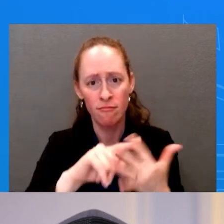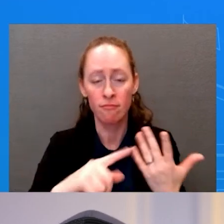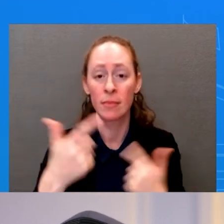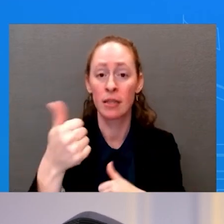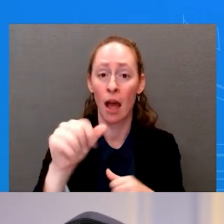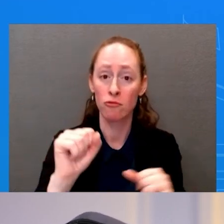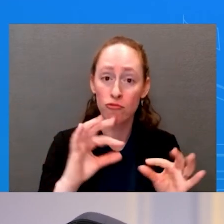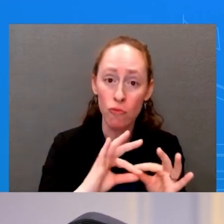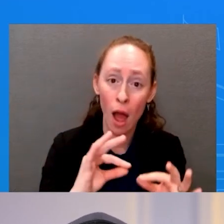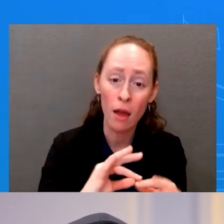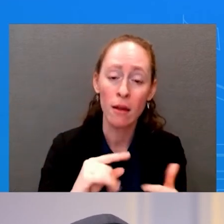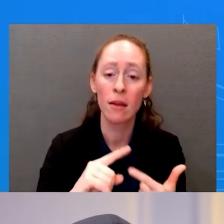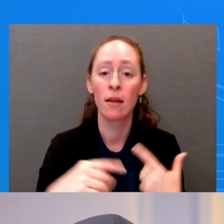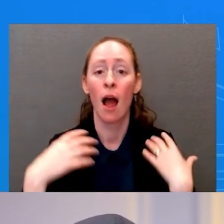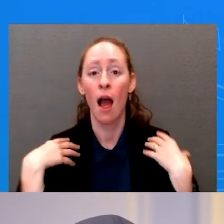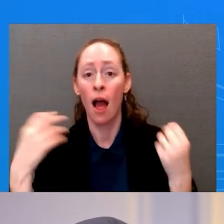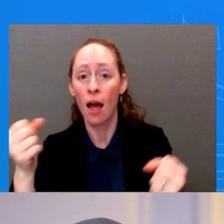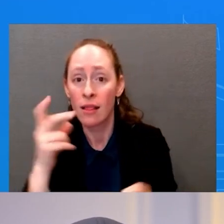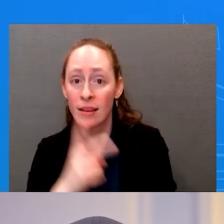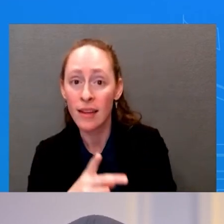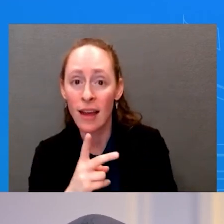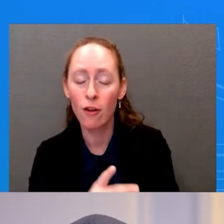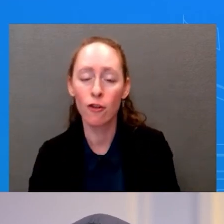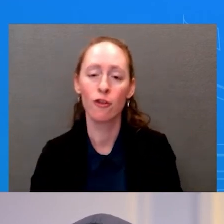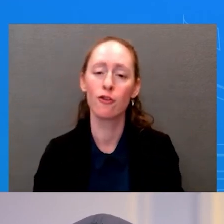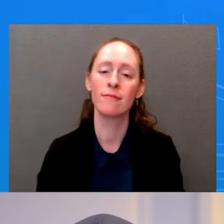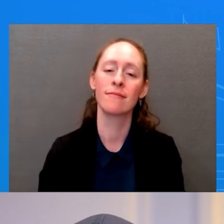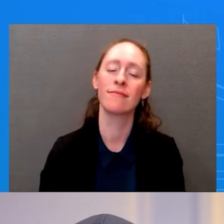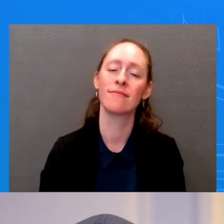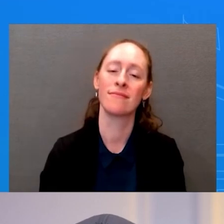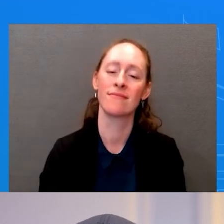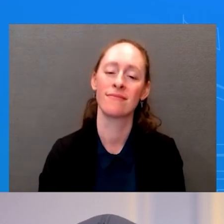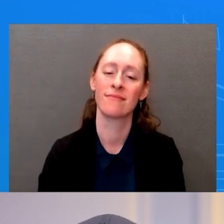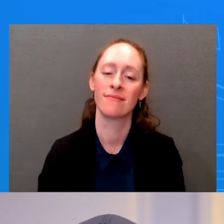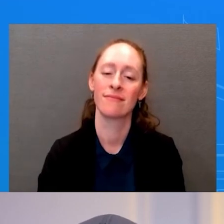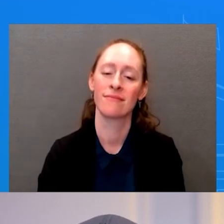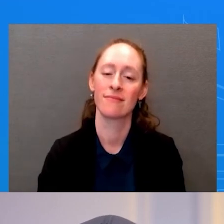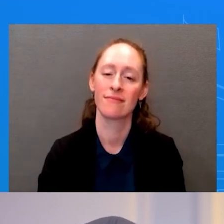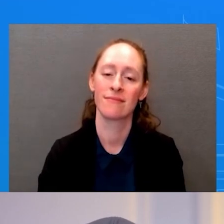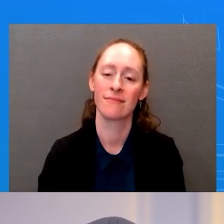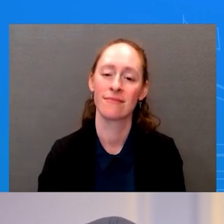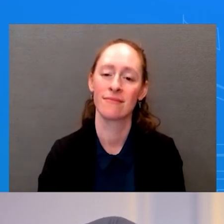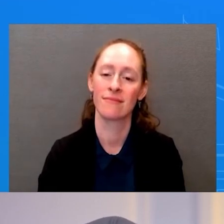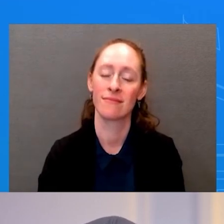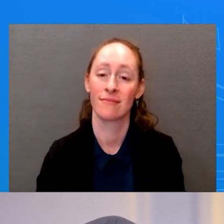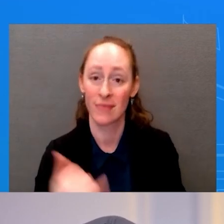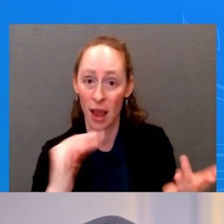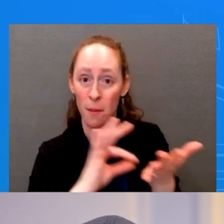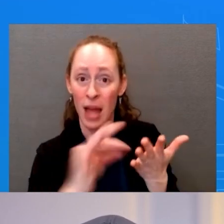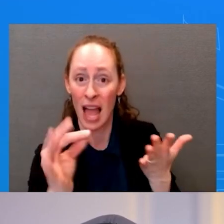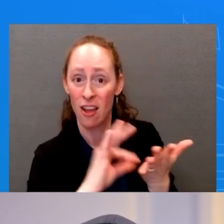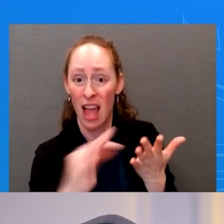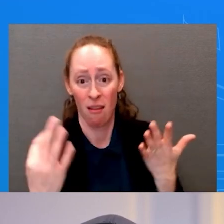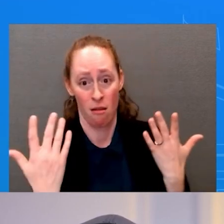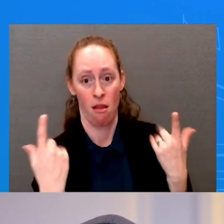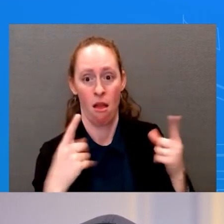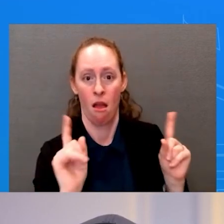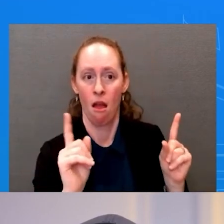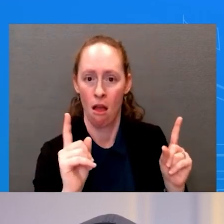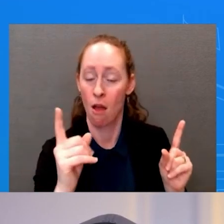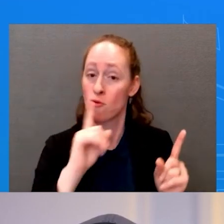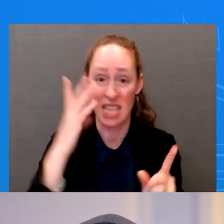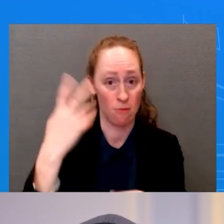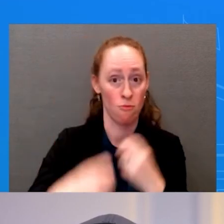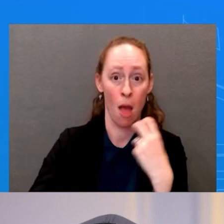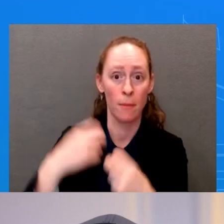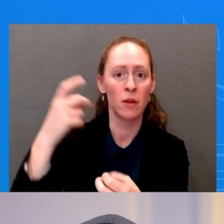healthcare premiums. You think about Medicare, again, beating special interests so that we can lower costs, so Medicare can actually be able to lower